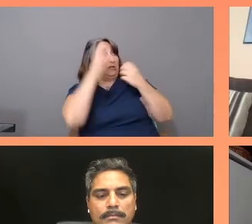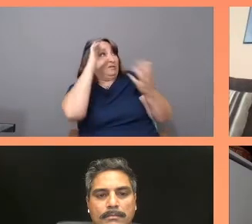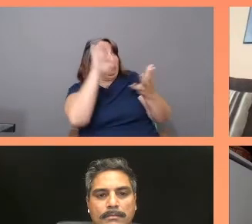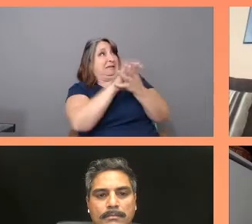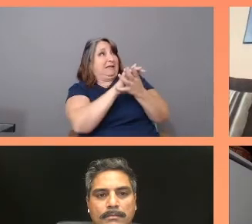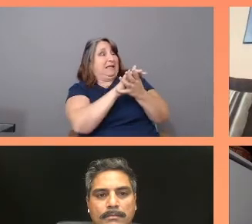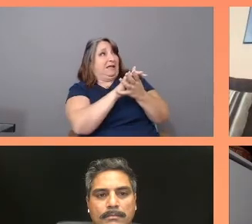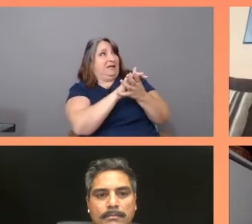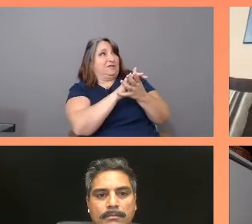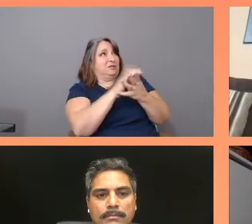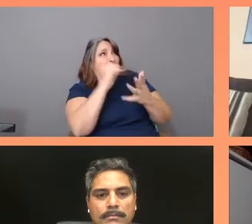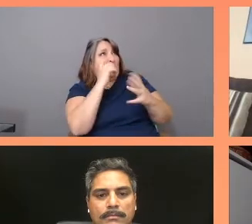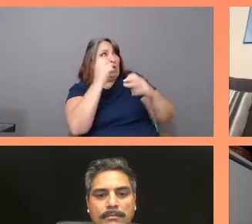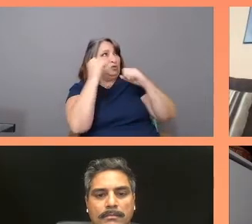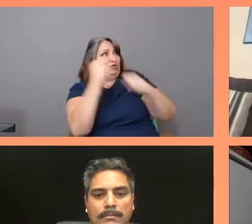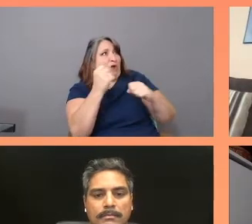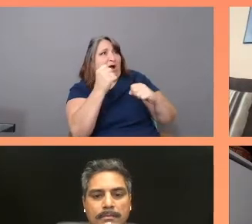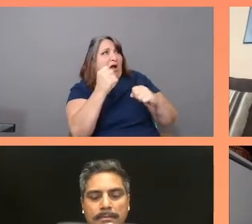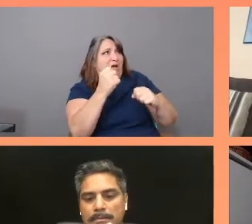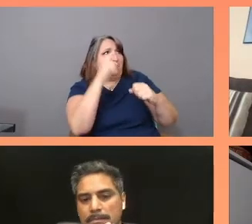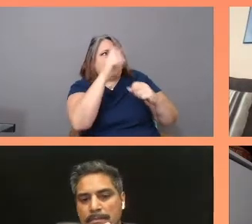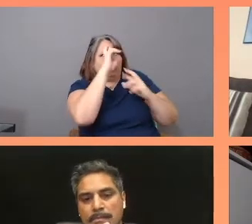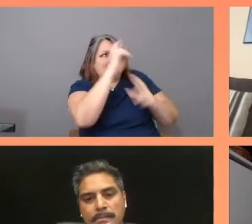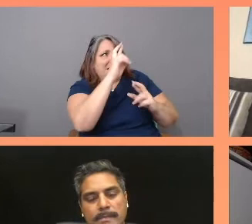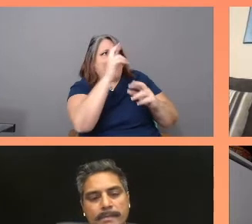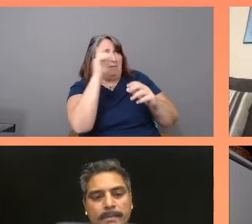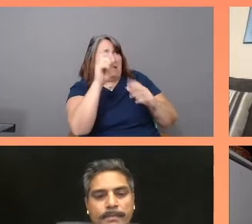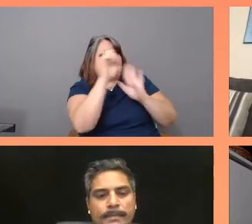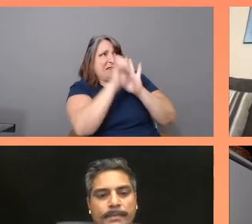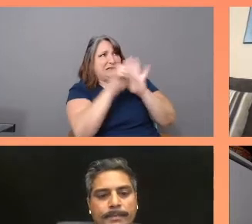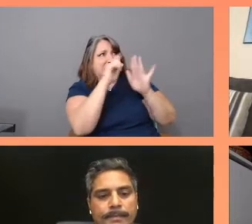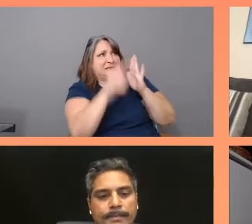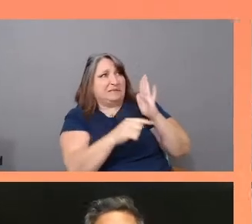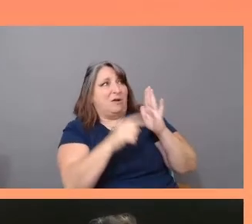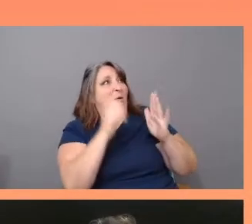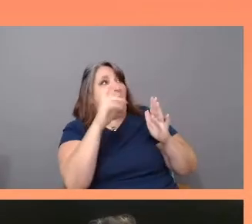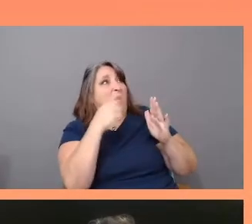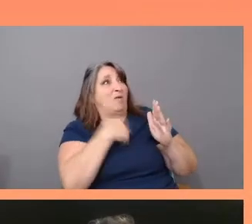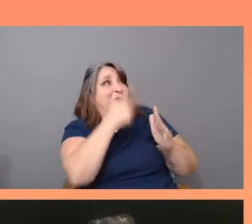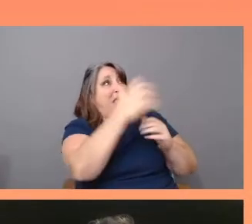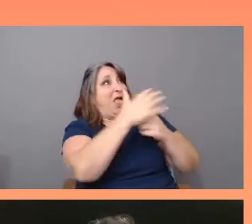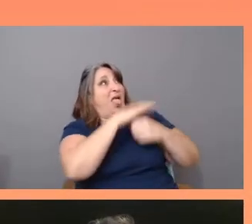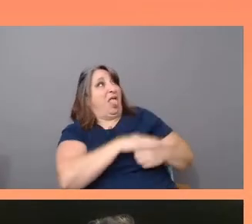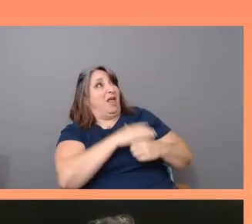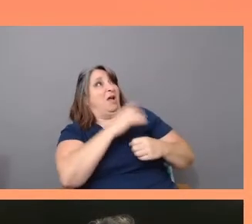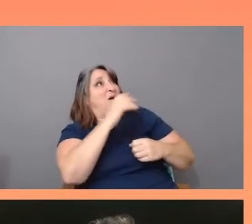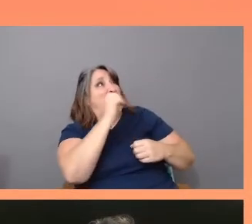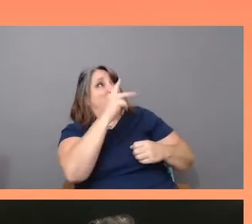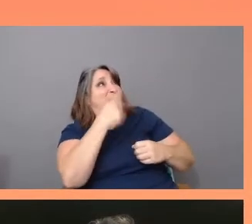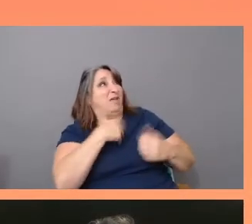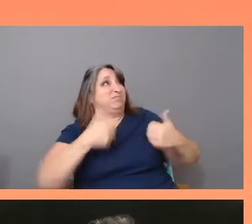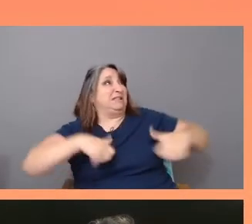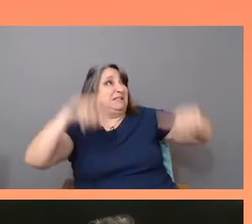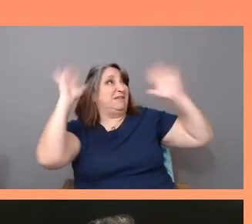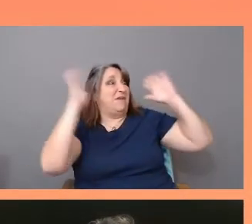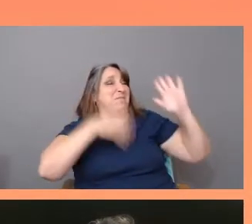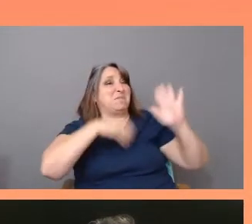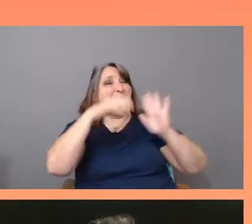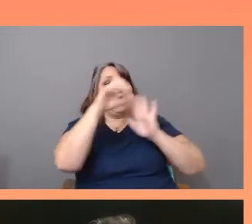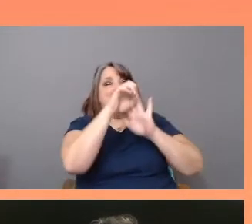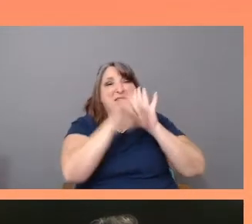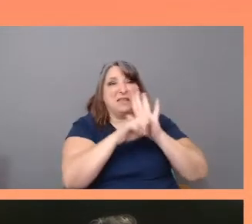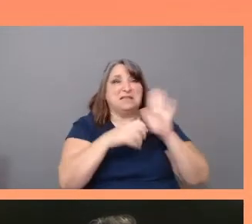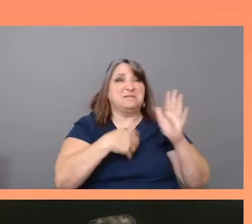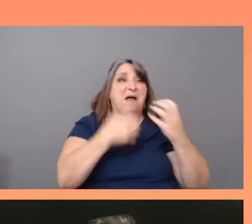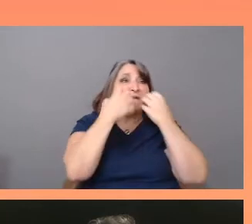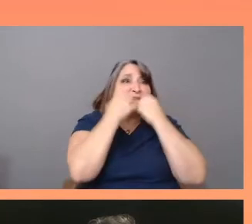values go. And I think what we're talking about is there are some key values that, if we can all agree that should guide